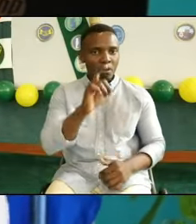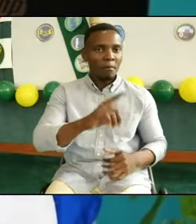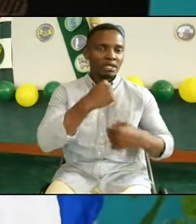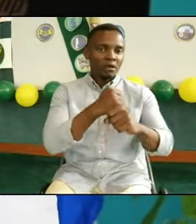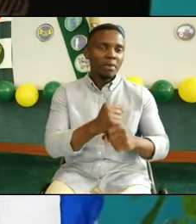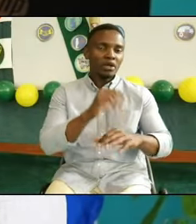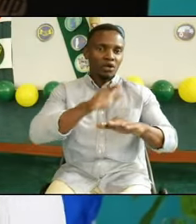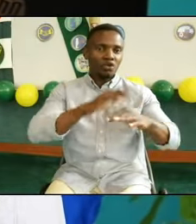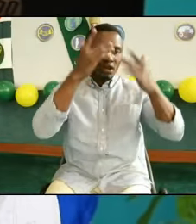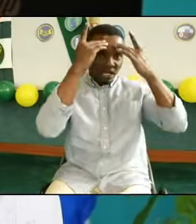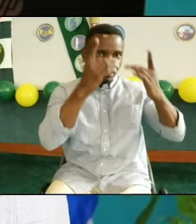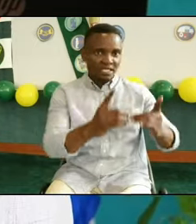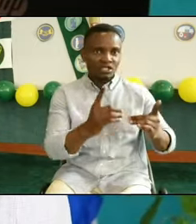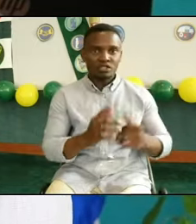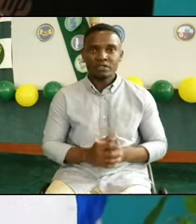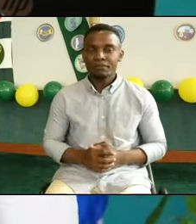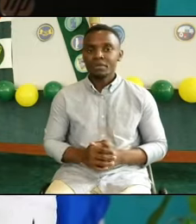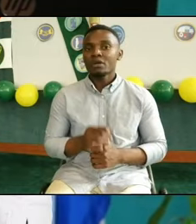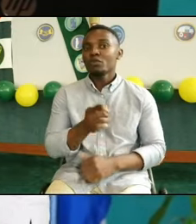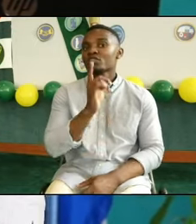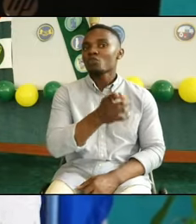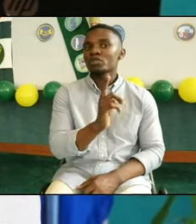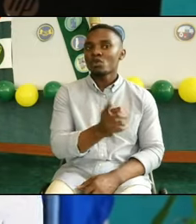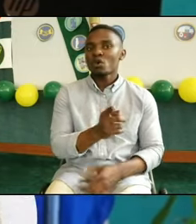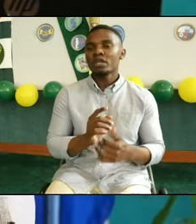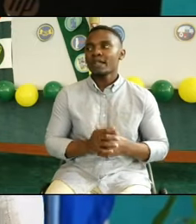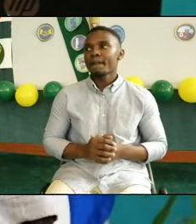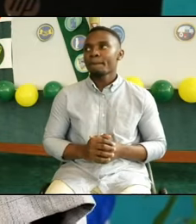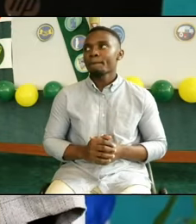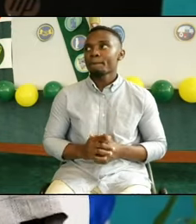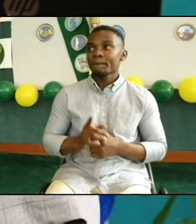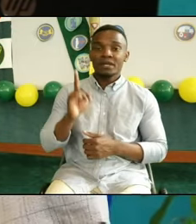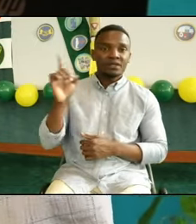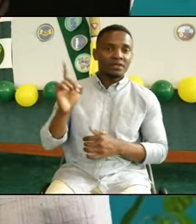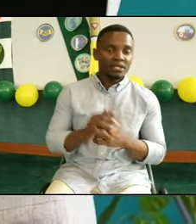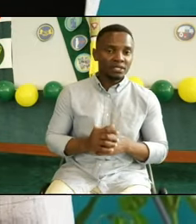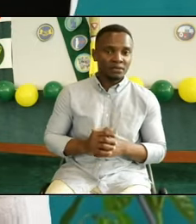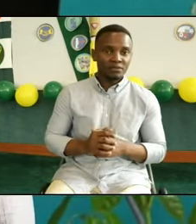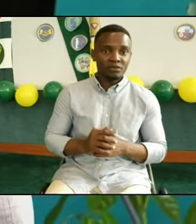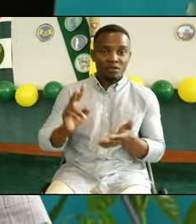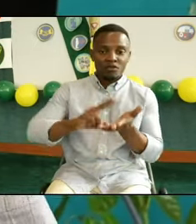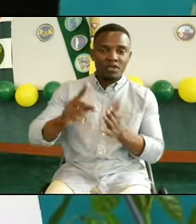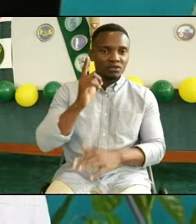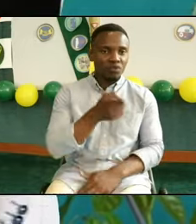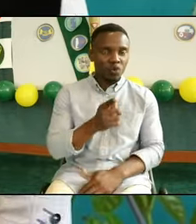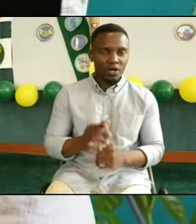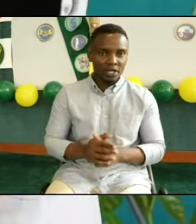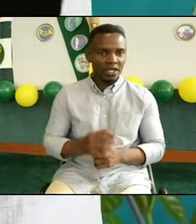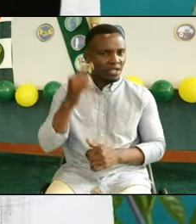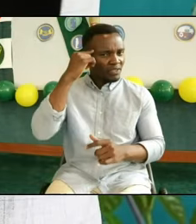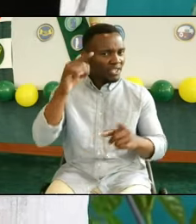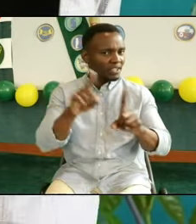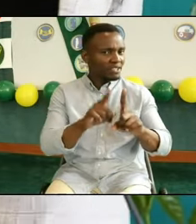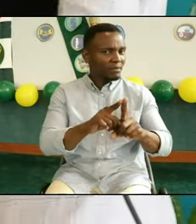made. So this was the warning given to us. This is in the New Testament. Don't think like Esau. Now